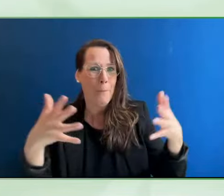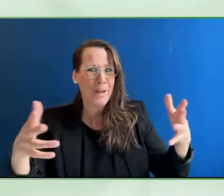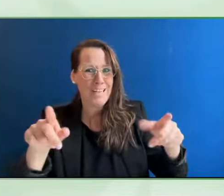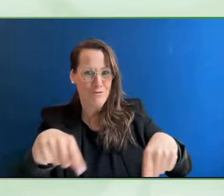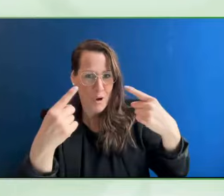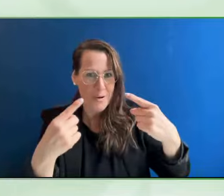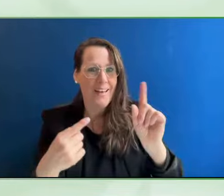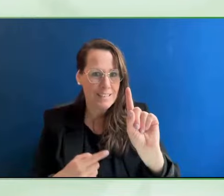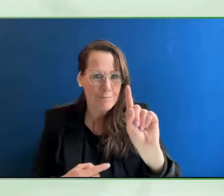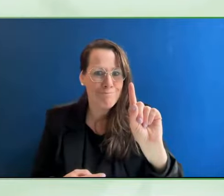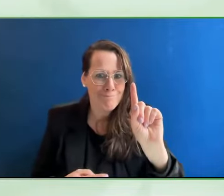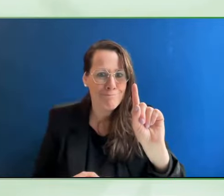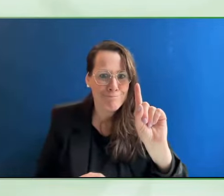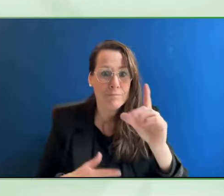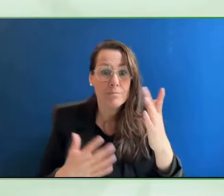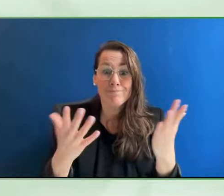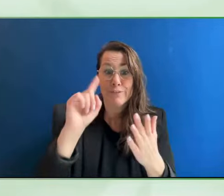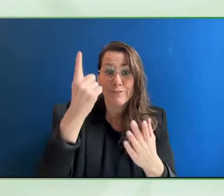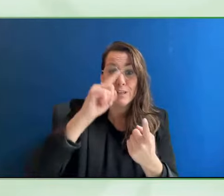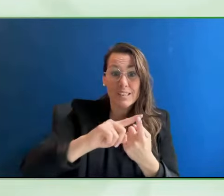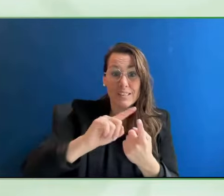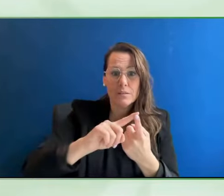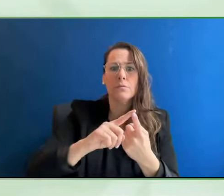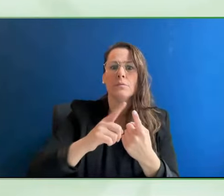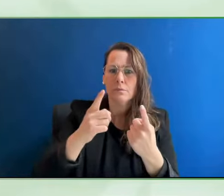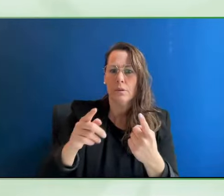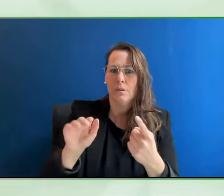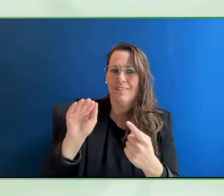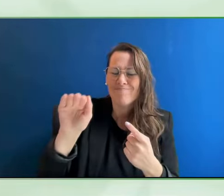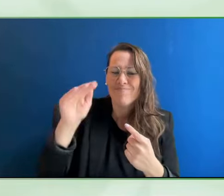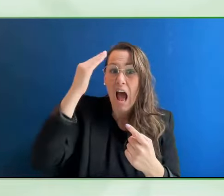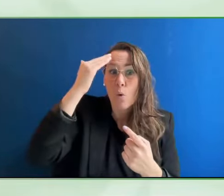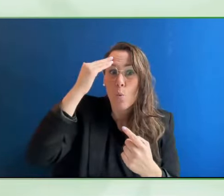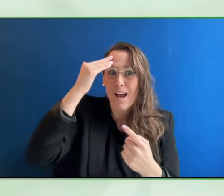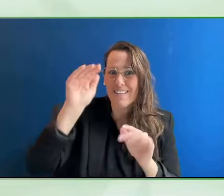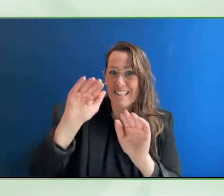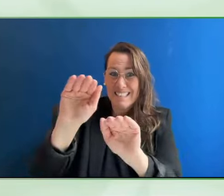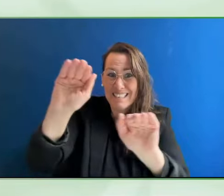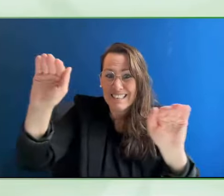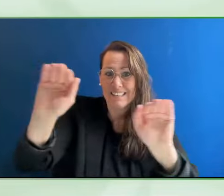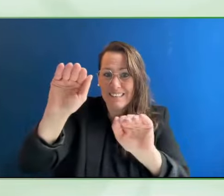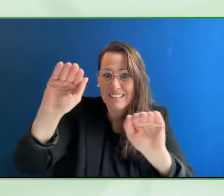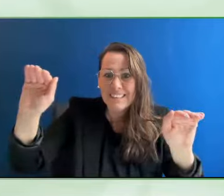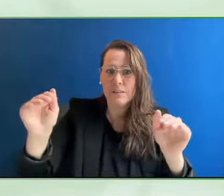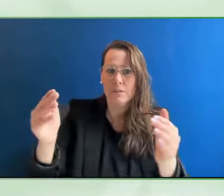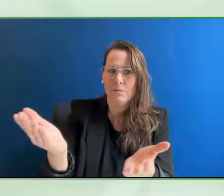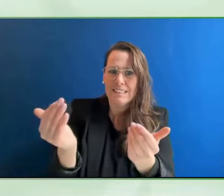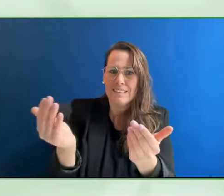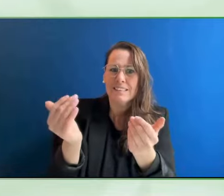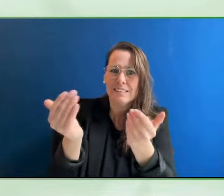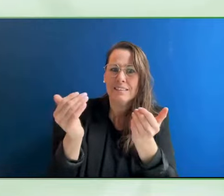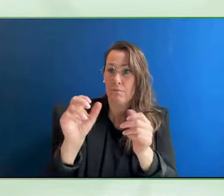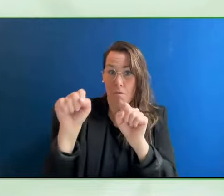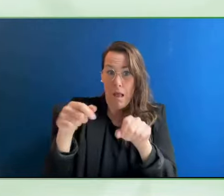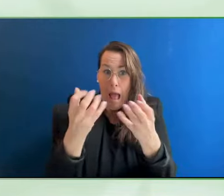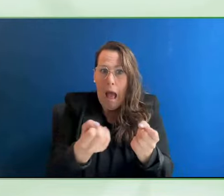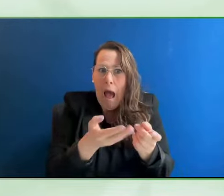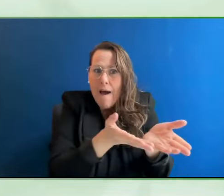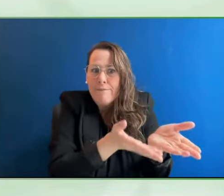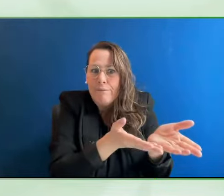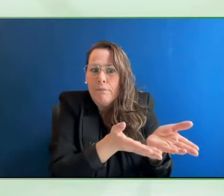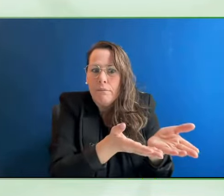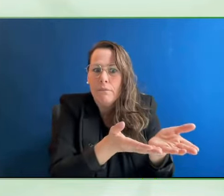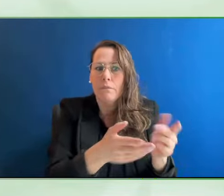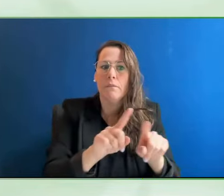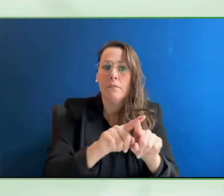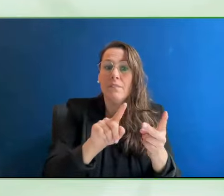with learning disability, older people, and so they are not organized